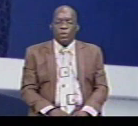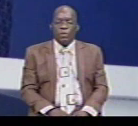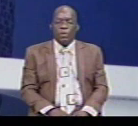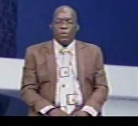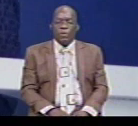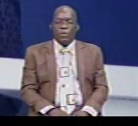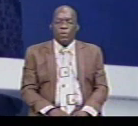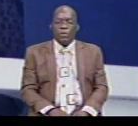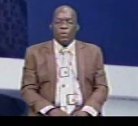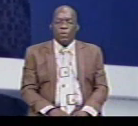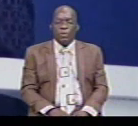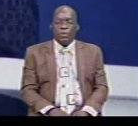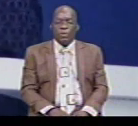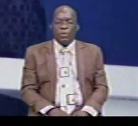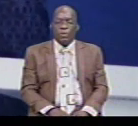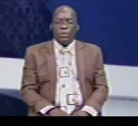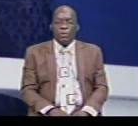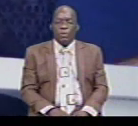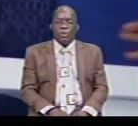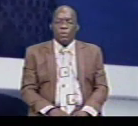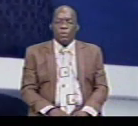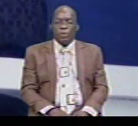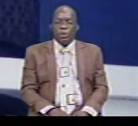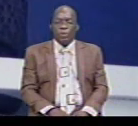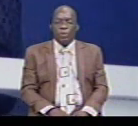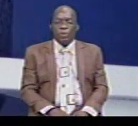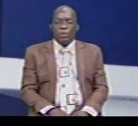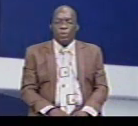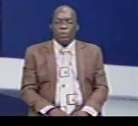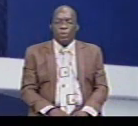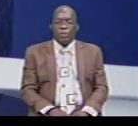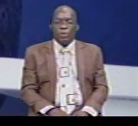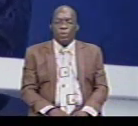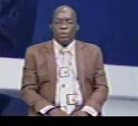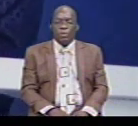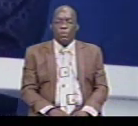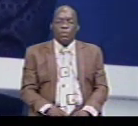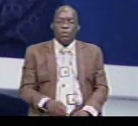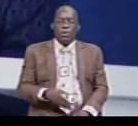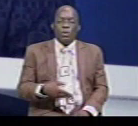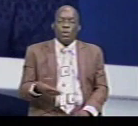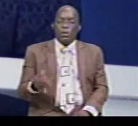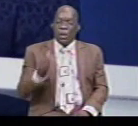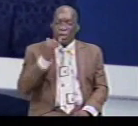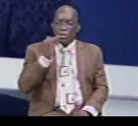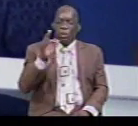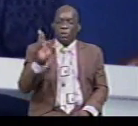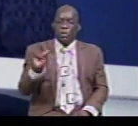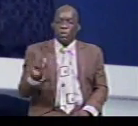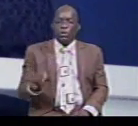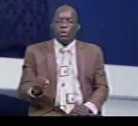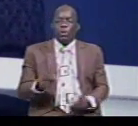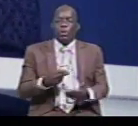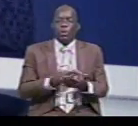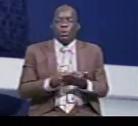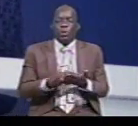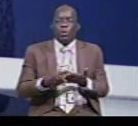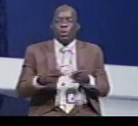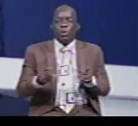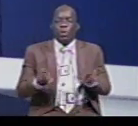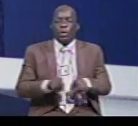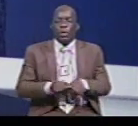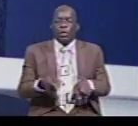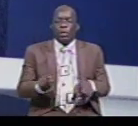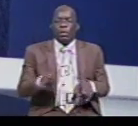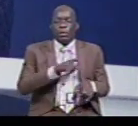the globe. We pray, oh God, until he succeeds, Lord. We pray that, Lord, you will keep on working with him in Jesus'